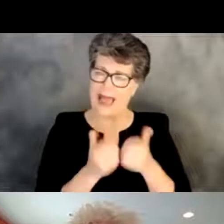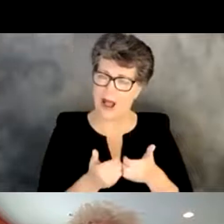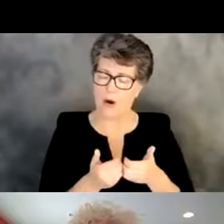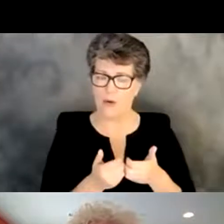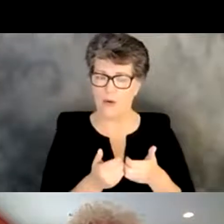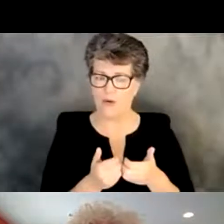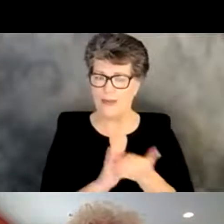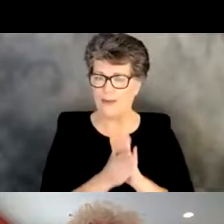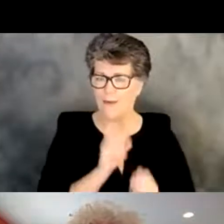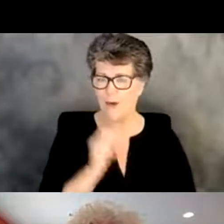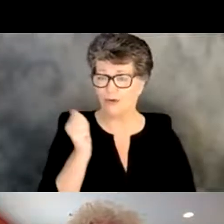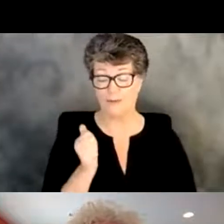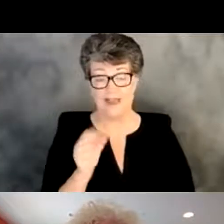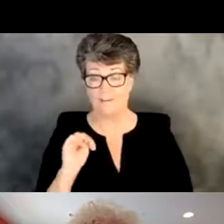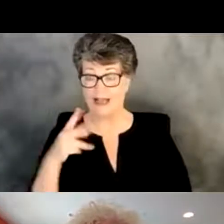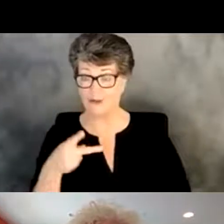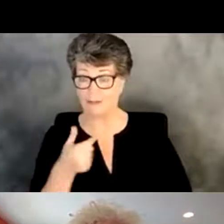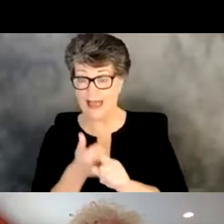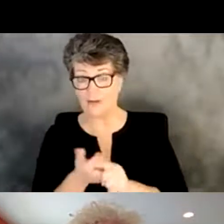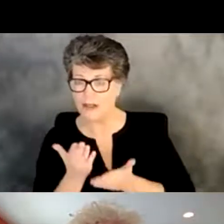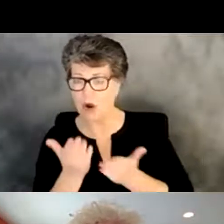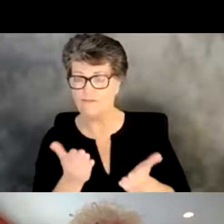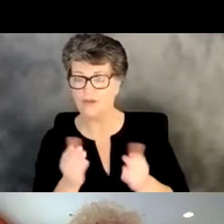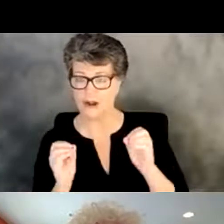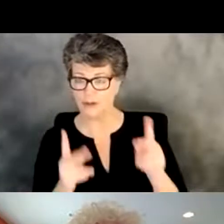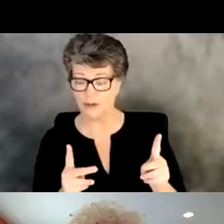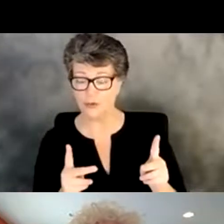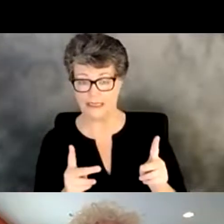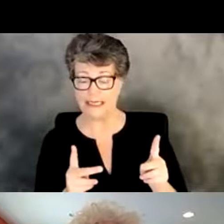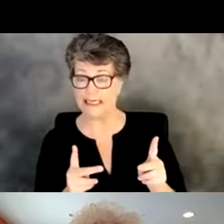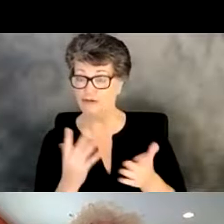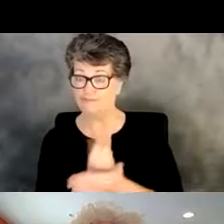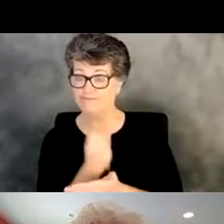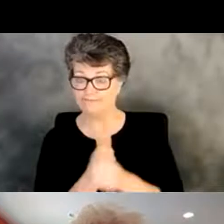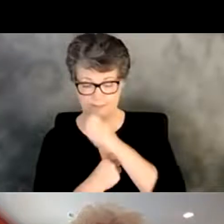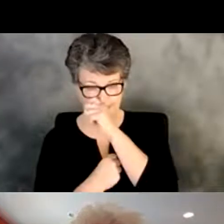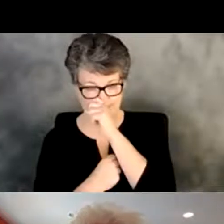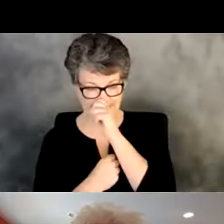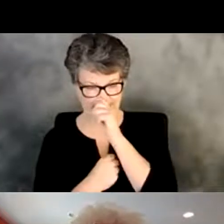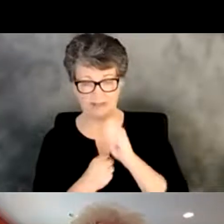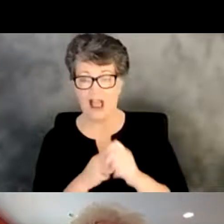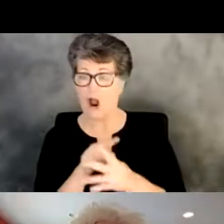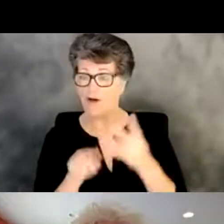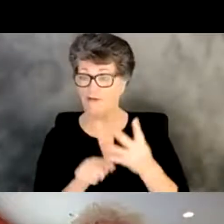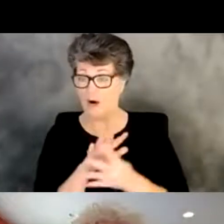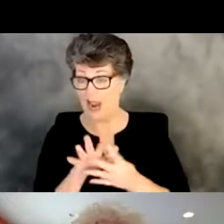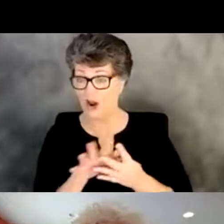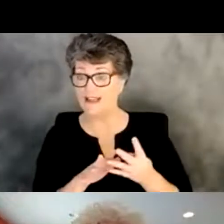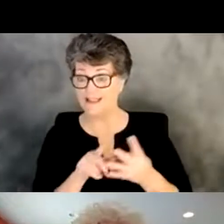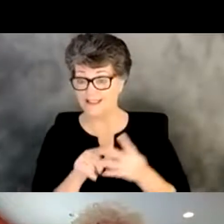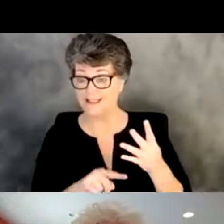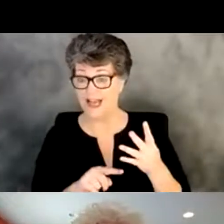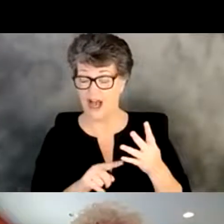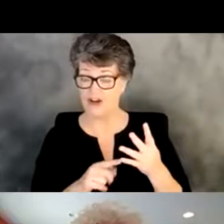age. And we think the master plan really offers an opportunity to do that. Our 4 major areas under our